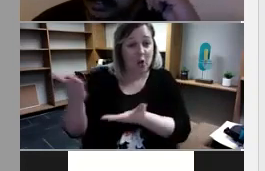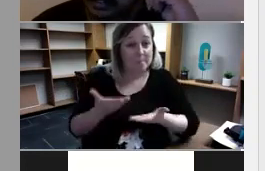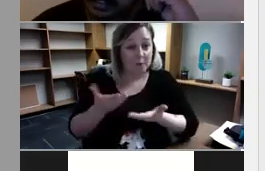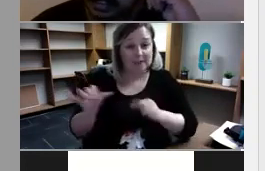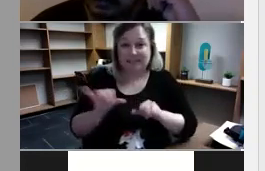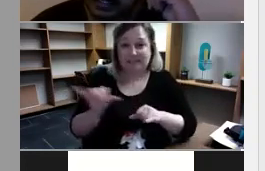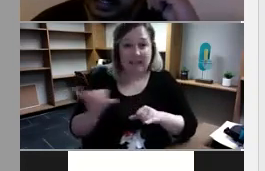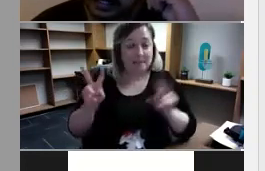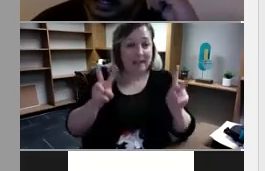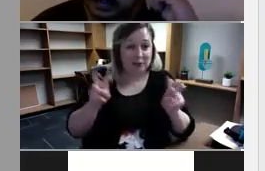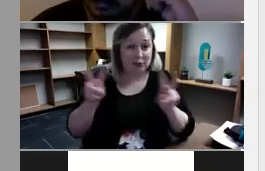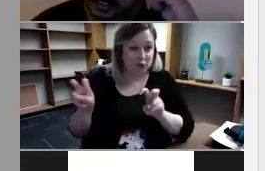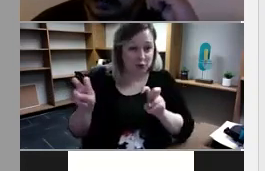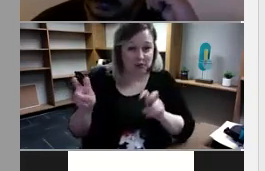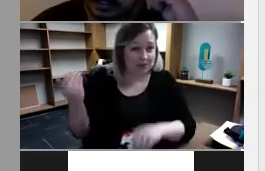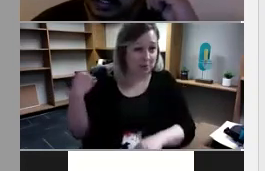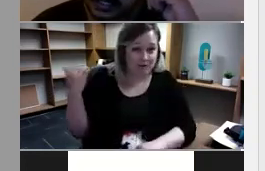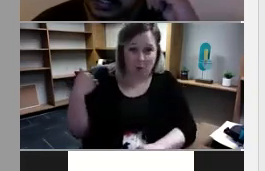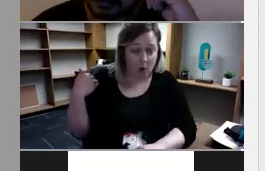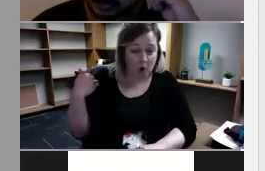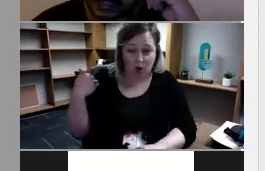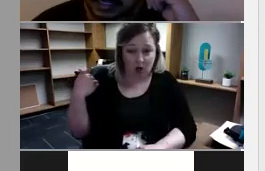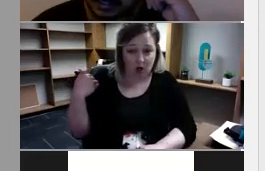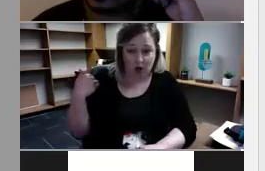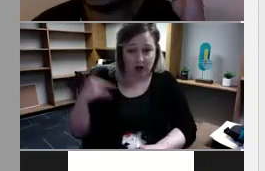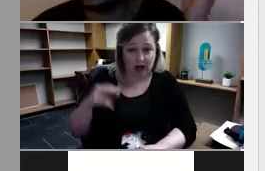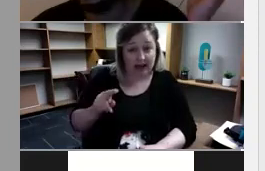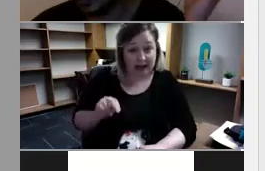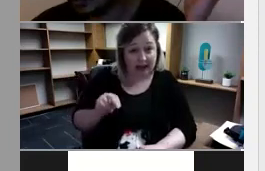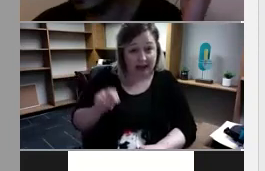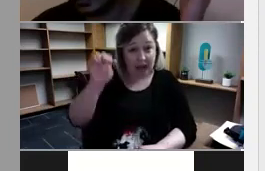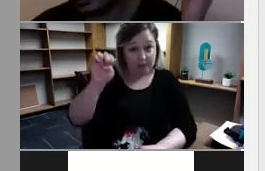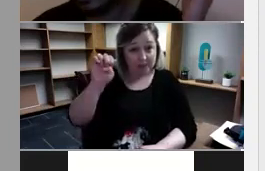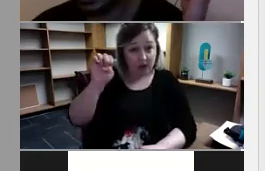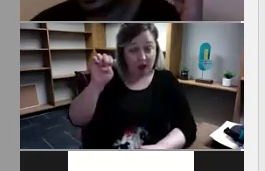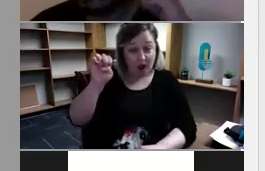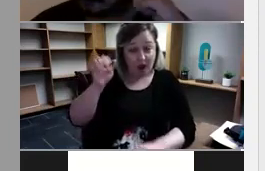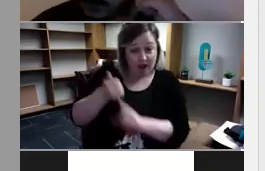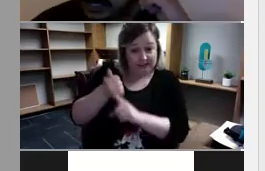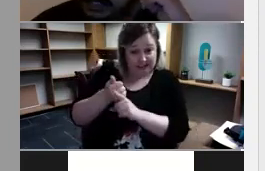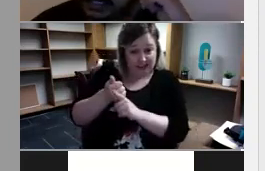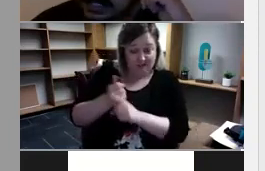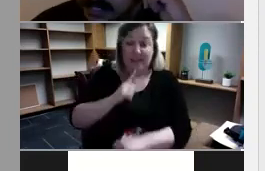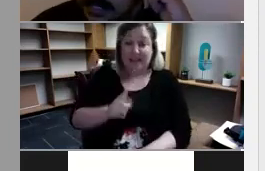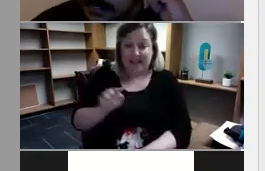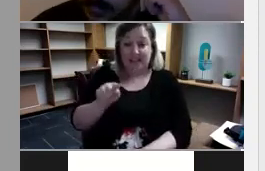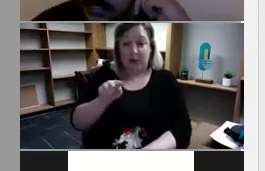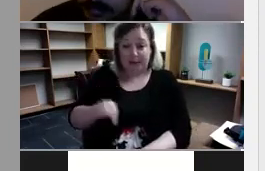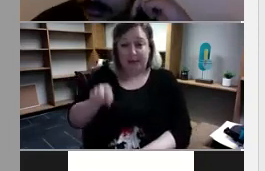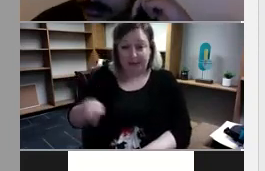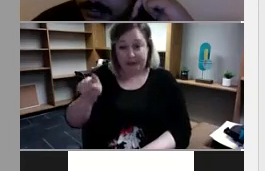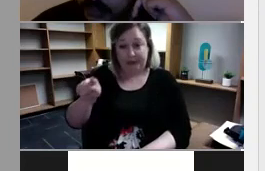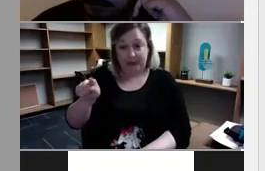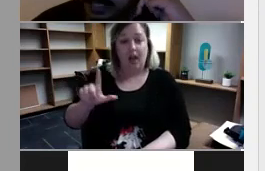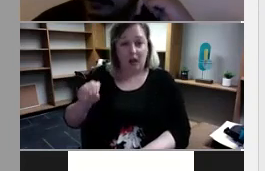had earlier, where n raised to the power of epsilon is a omega of log of n. And it says that